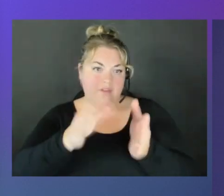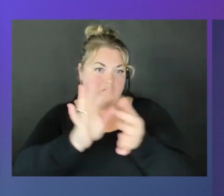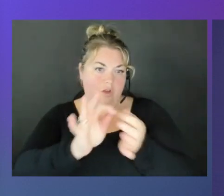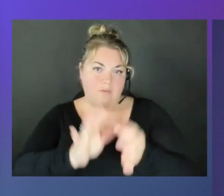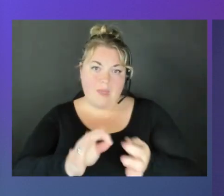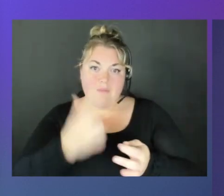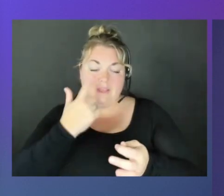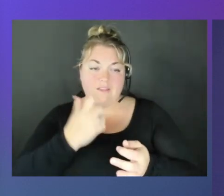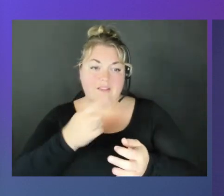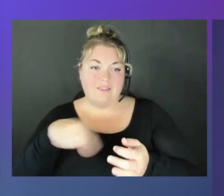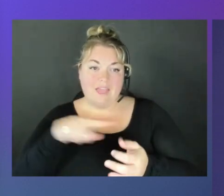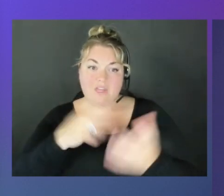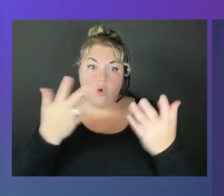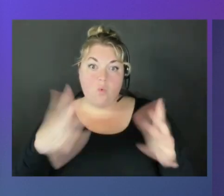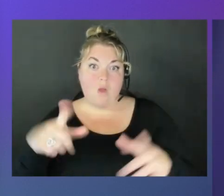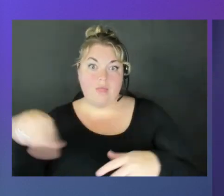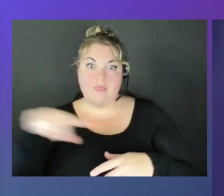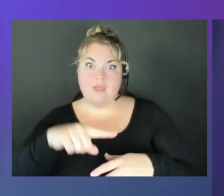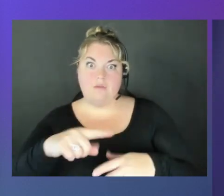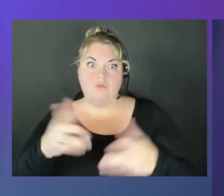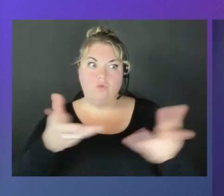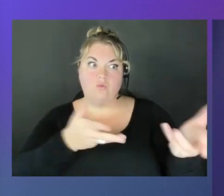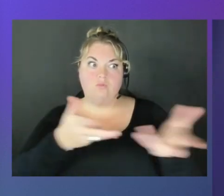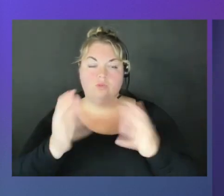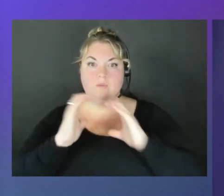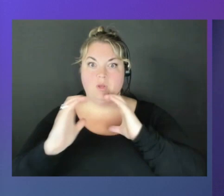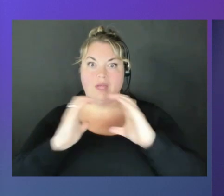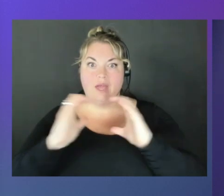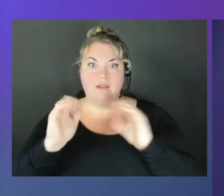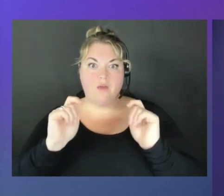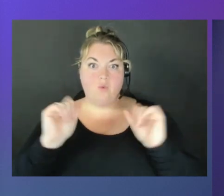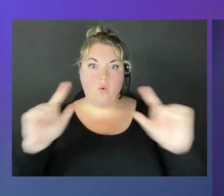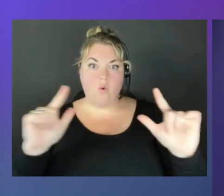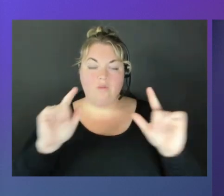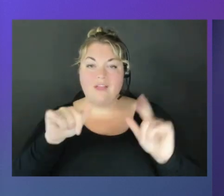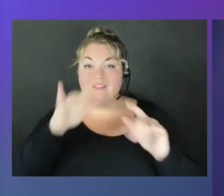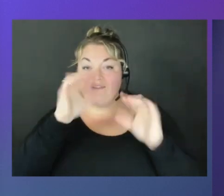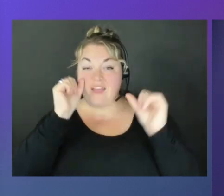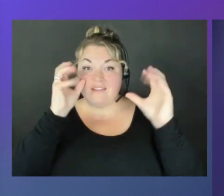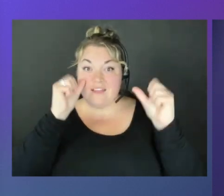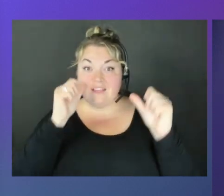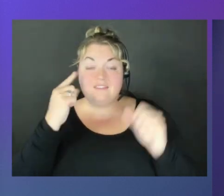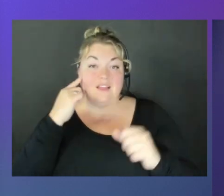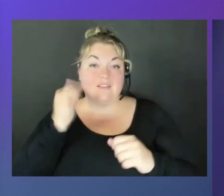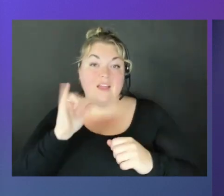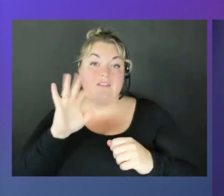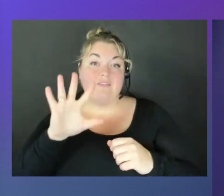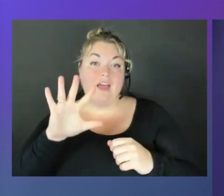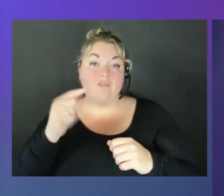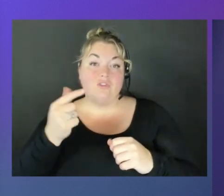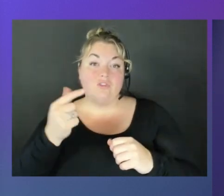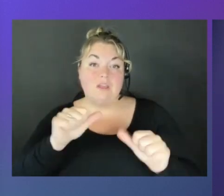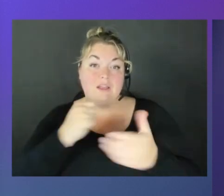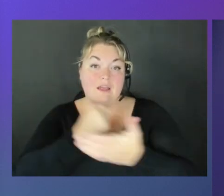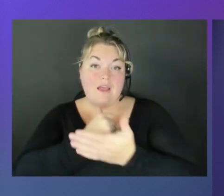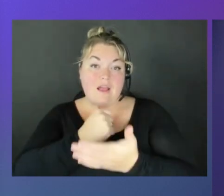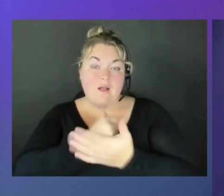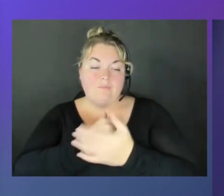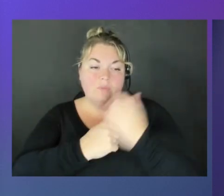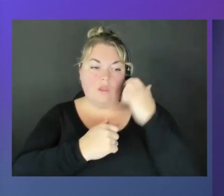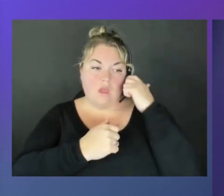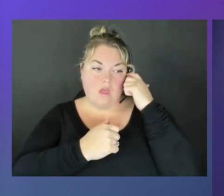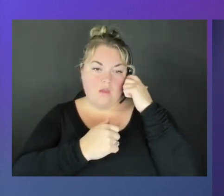don't want them to talk whatsoever. So that's fascinating, and it sounds like 5G is going to be able to help there. But it's not